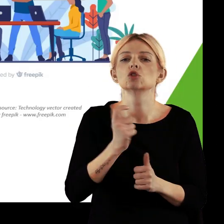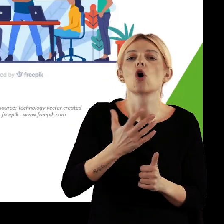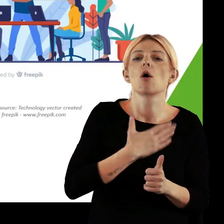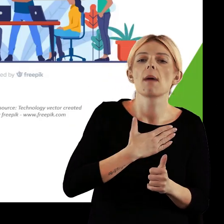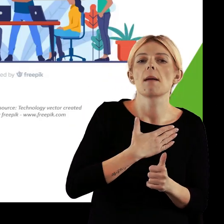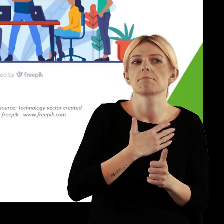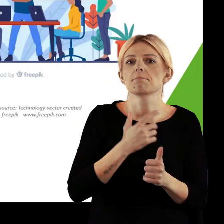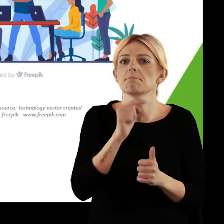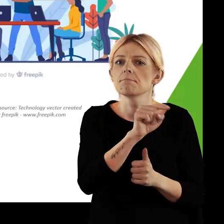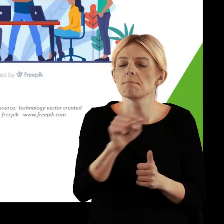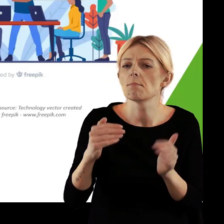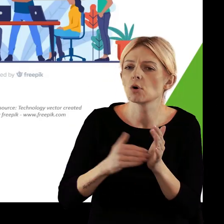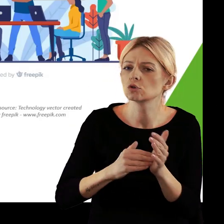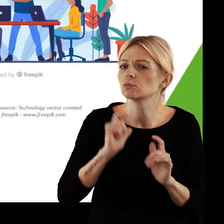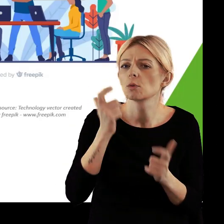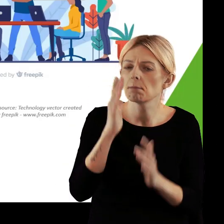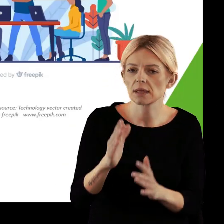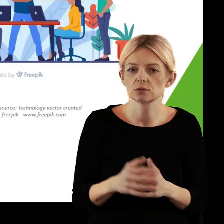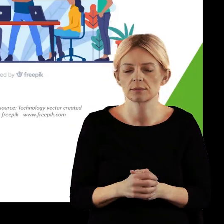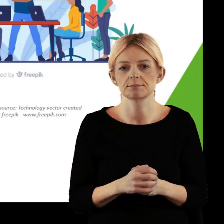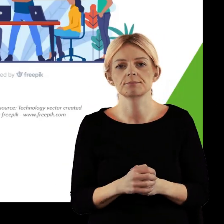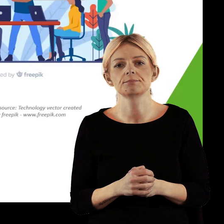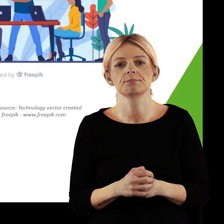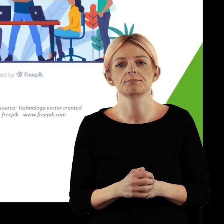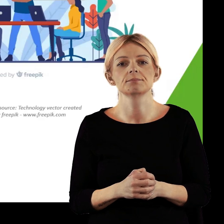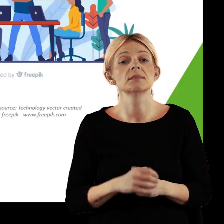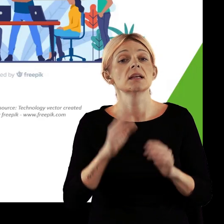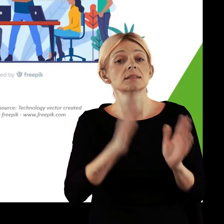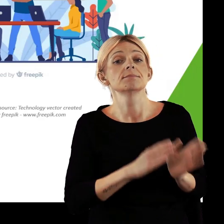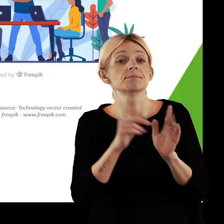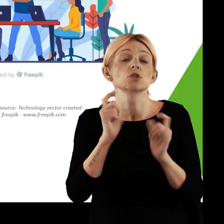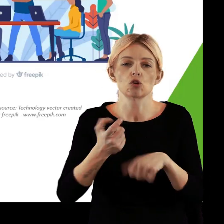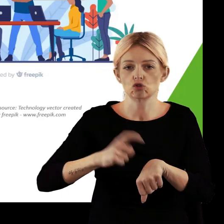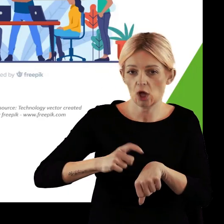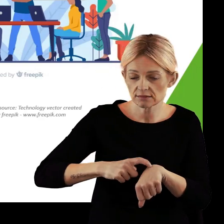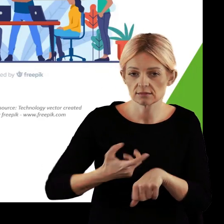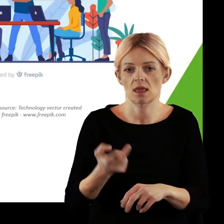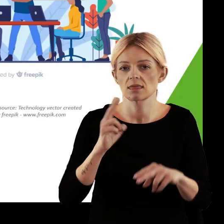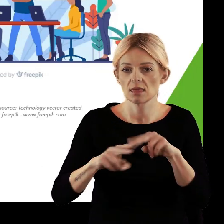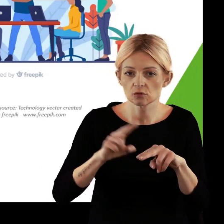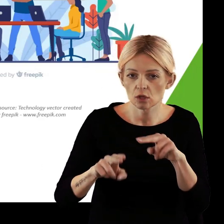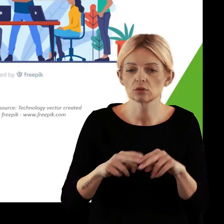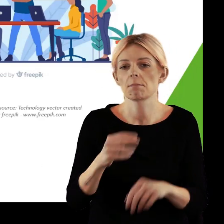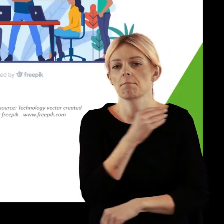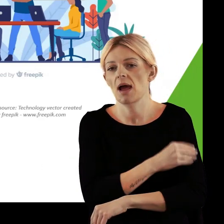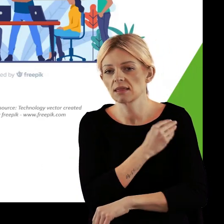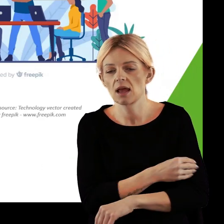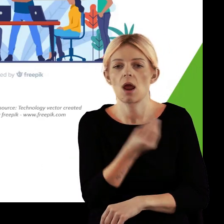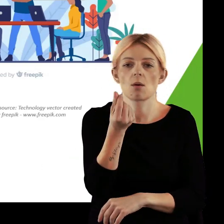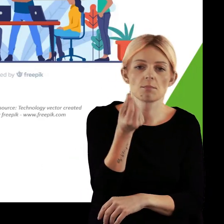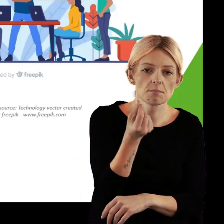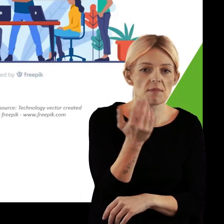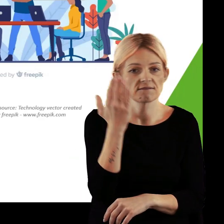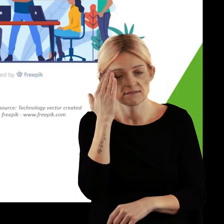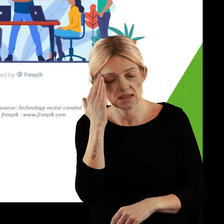it. Resources include time, tools, materials, budget, knowledge,